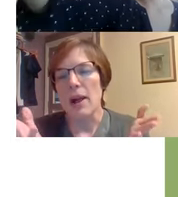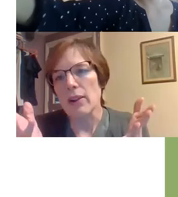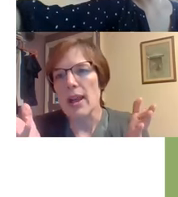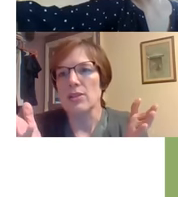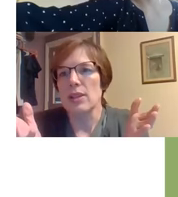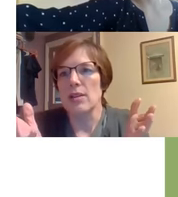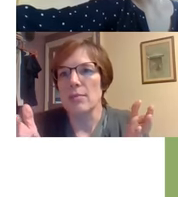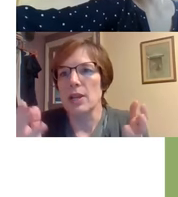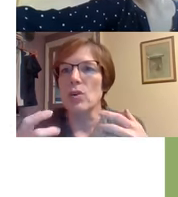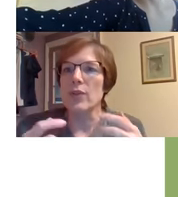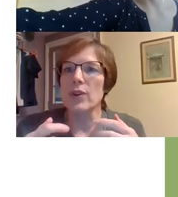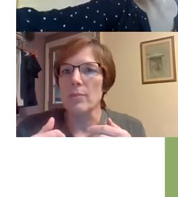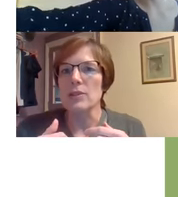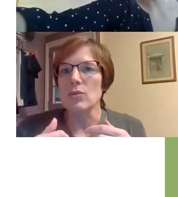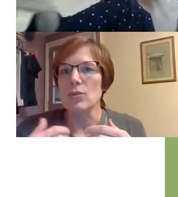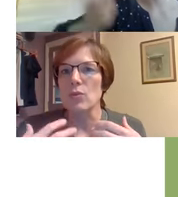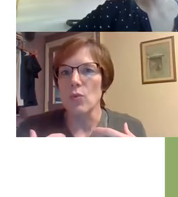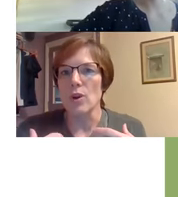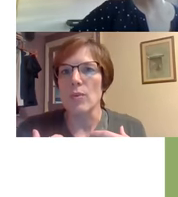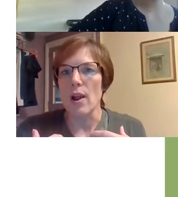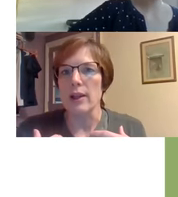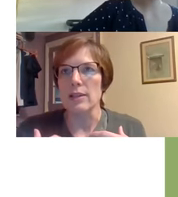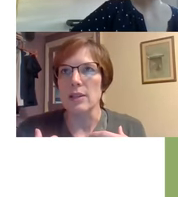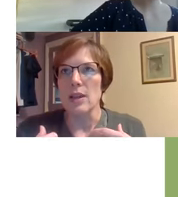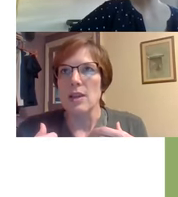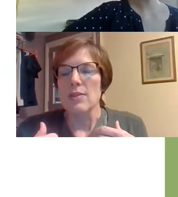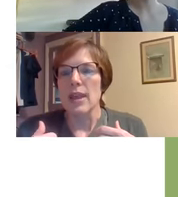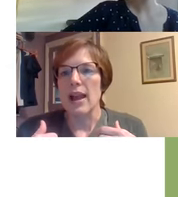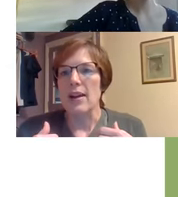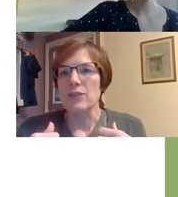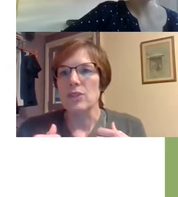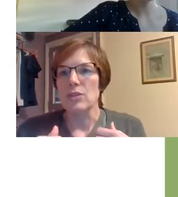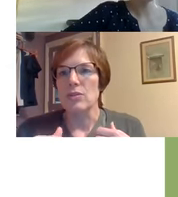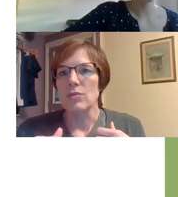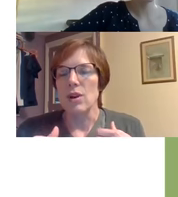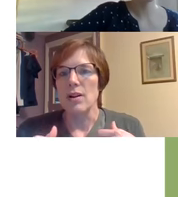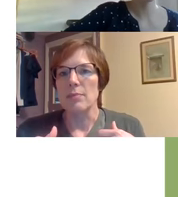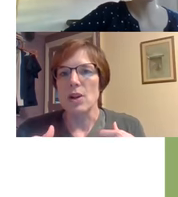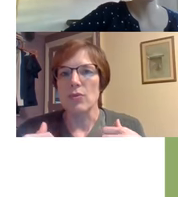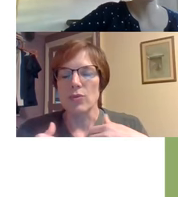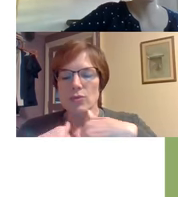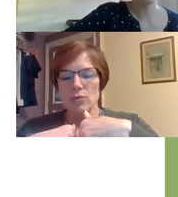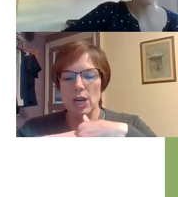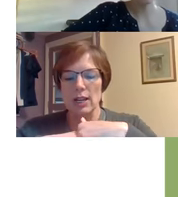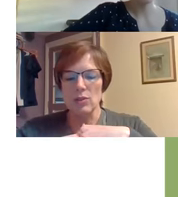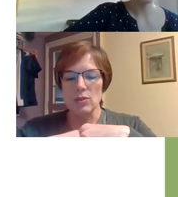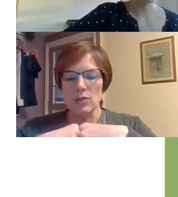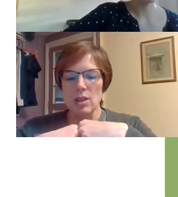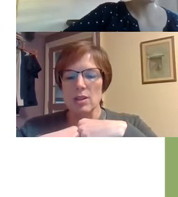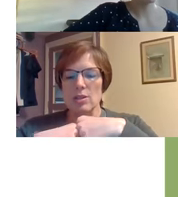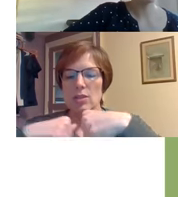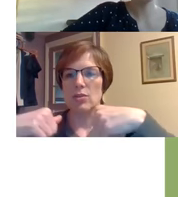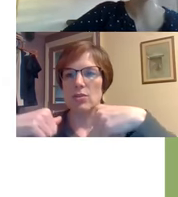think about calcium. In order for your muscles to work right, they have to go through